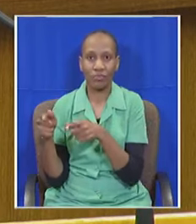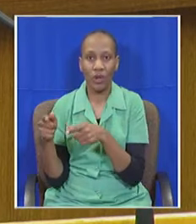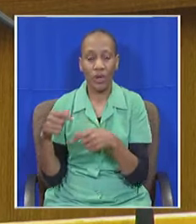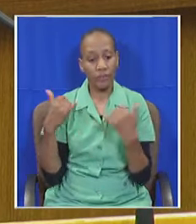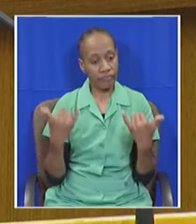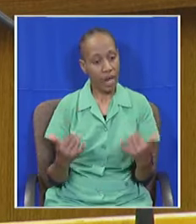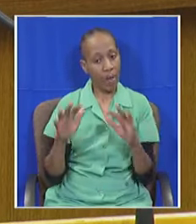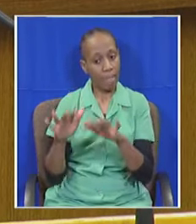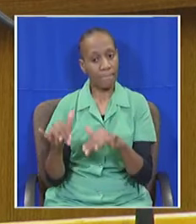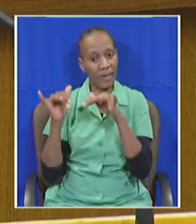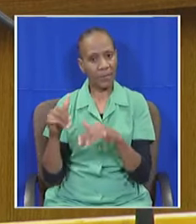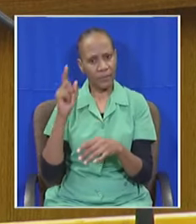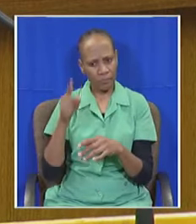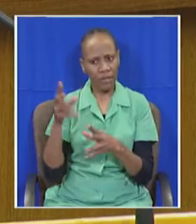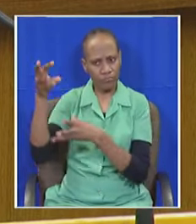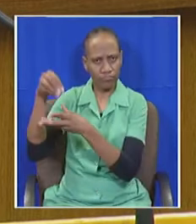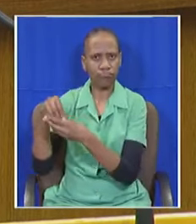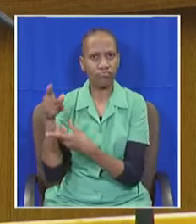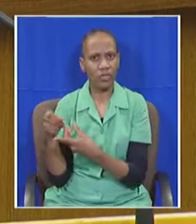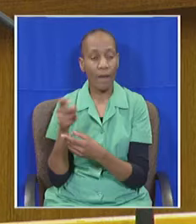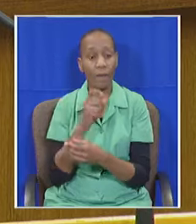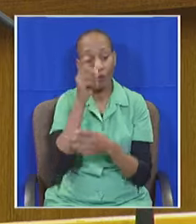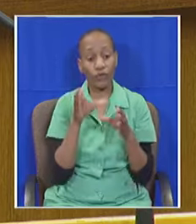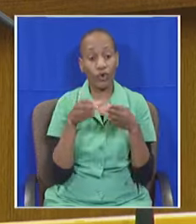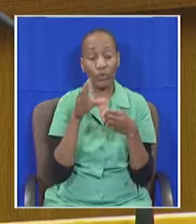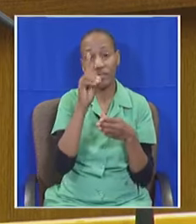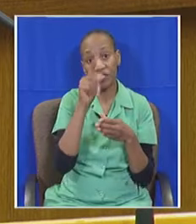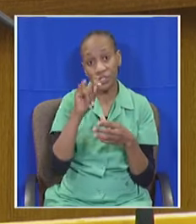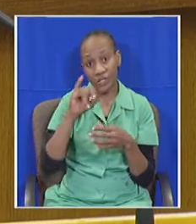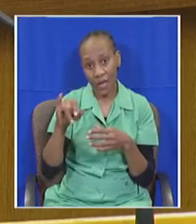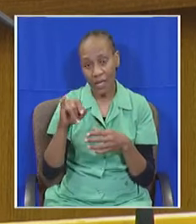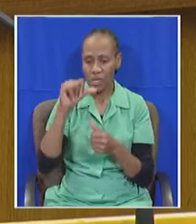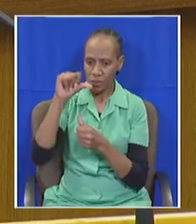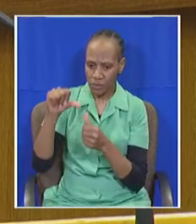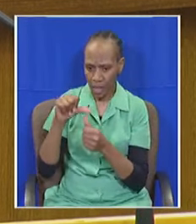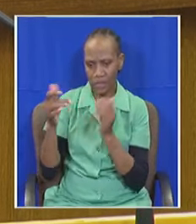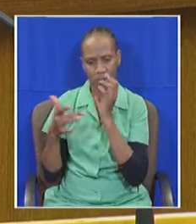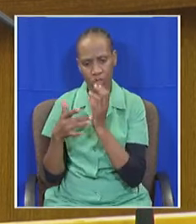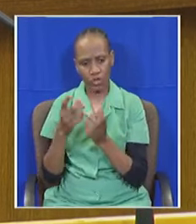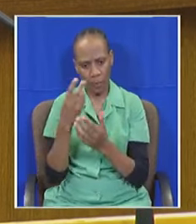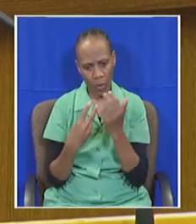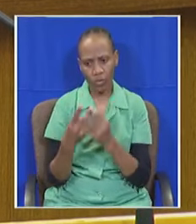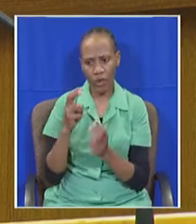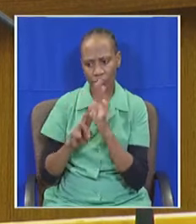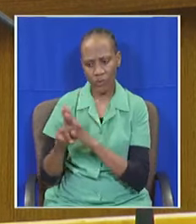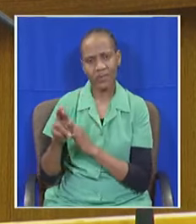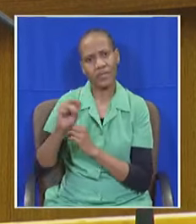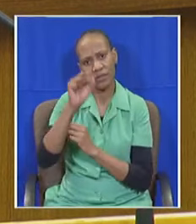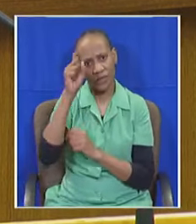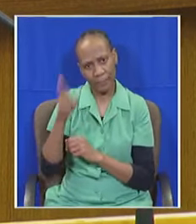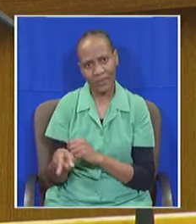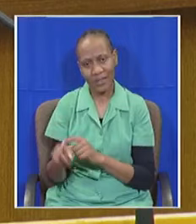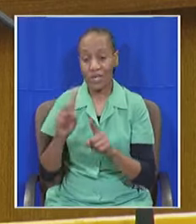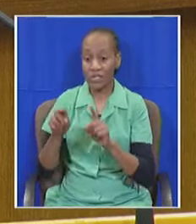our parliament should be represented by portfolio committees on trade and industry, science and technology, and other